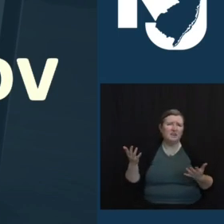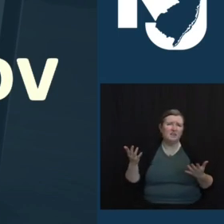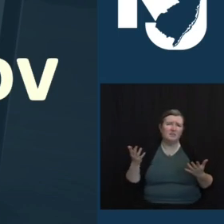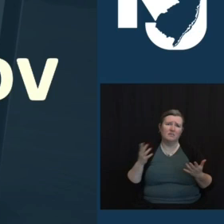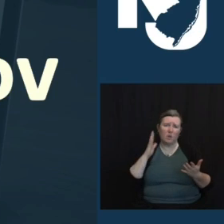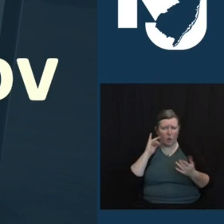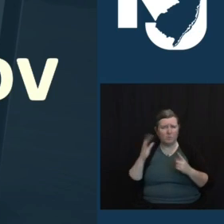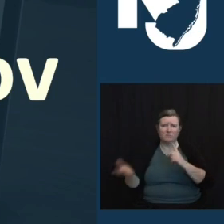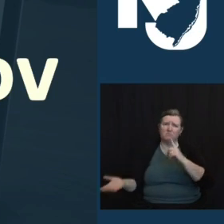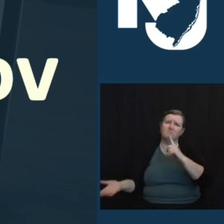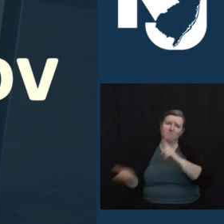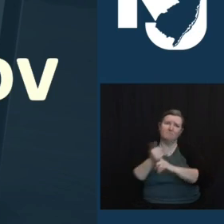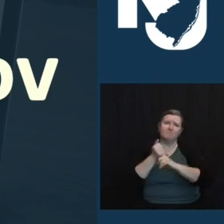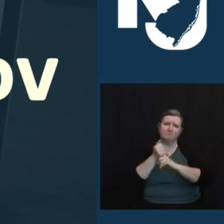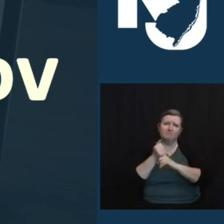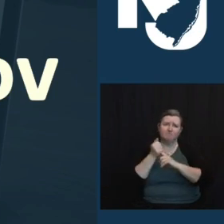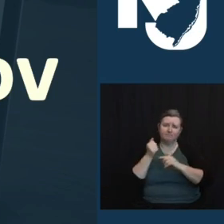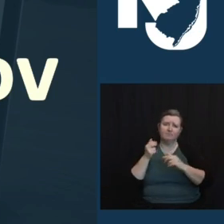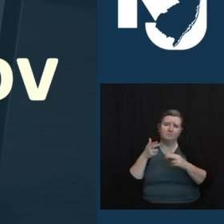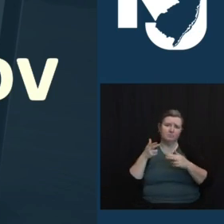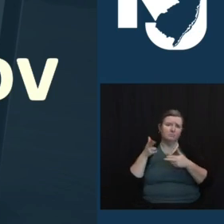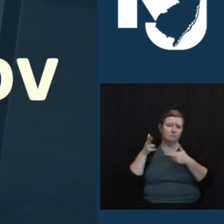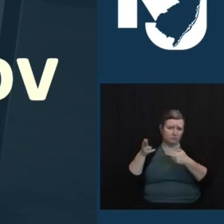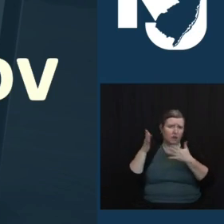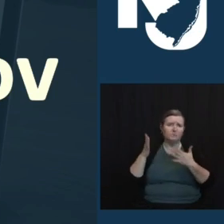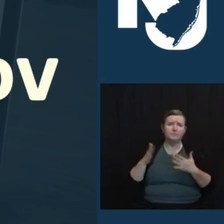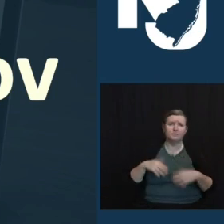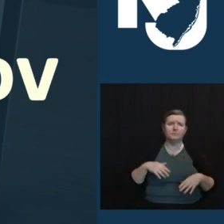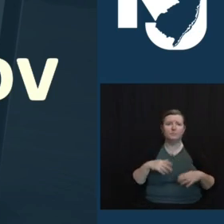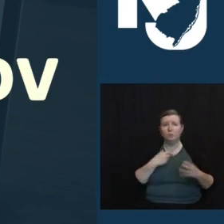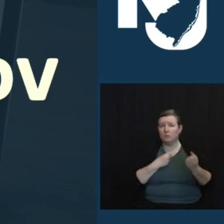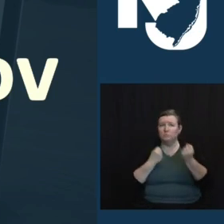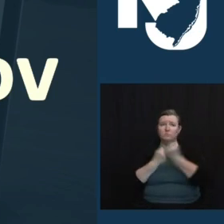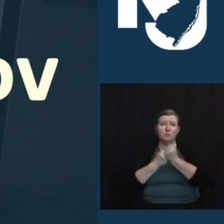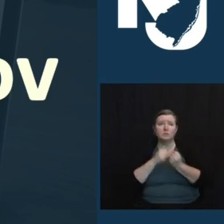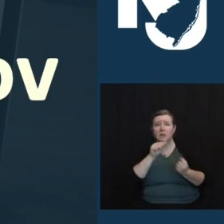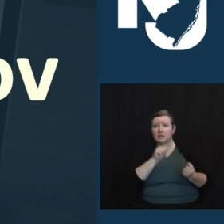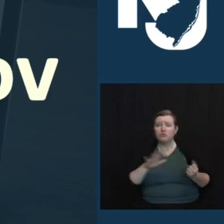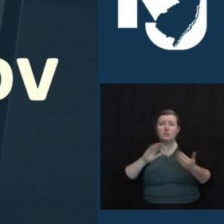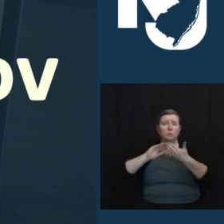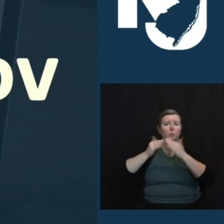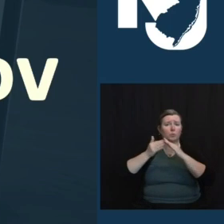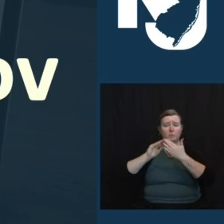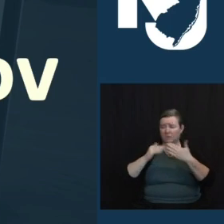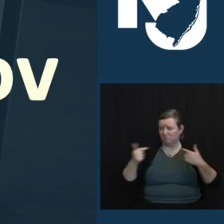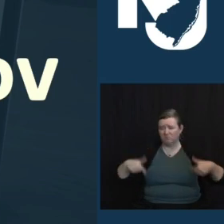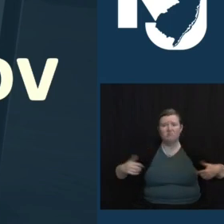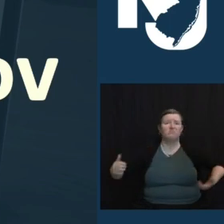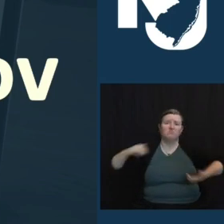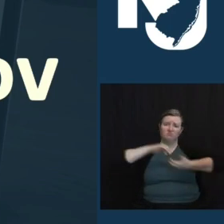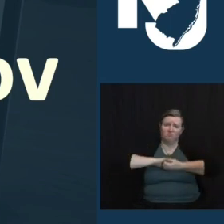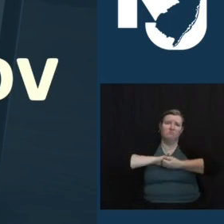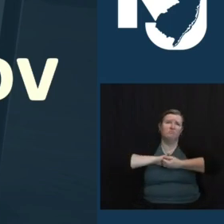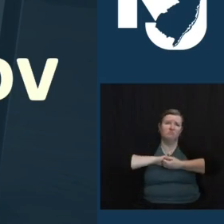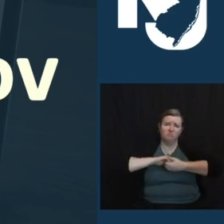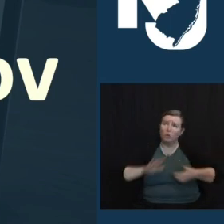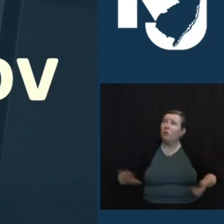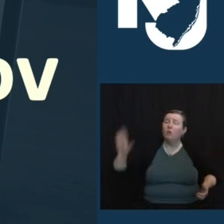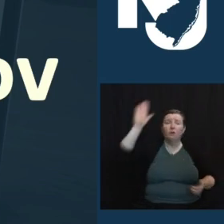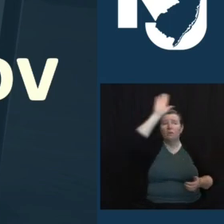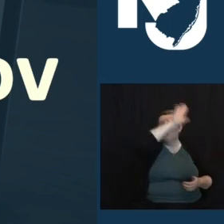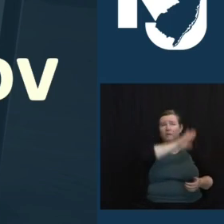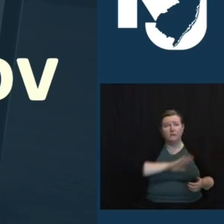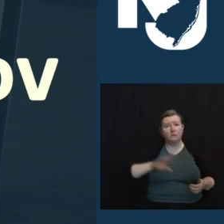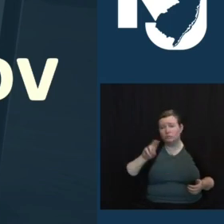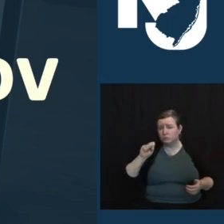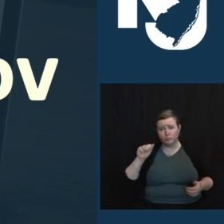gunman. And we also stand with our tremendous Asian communities here in New Jersey and around the nation, which have all